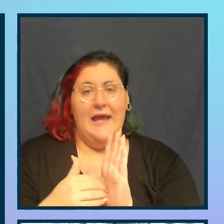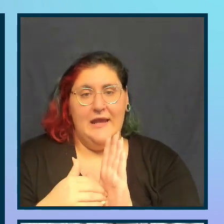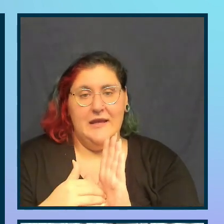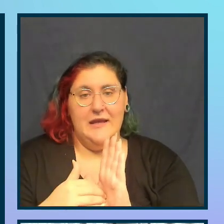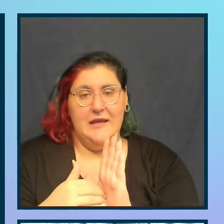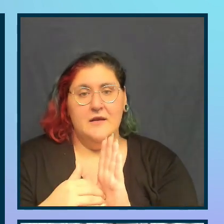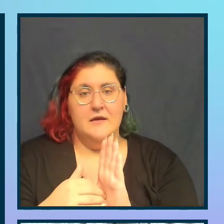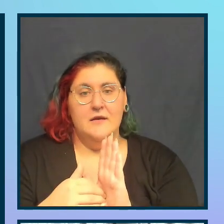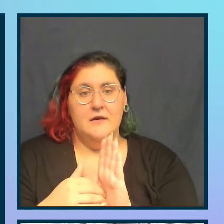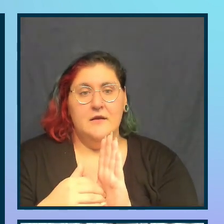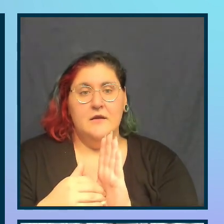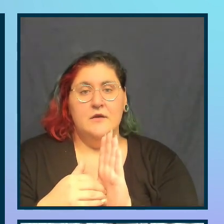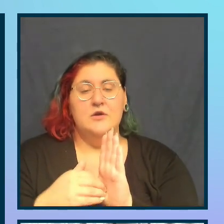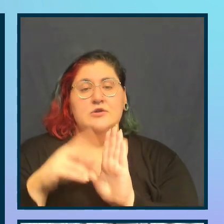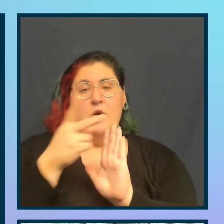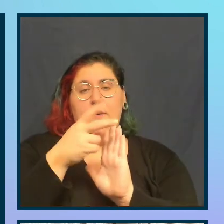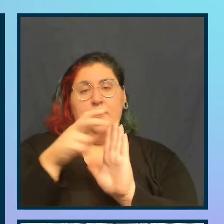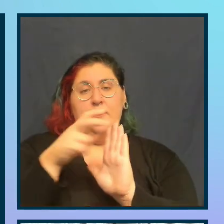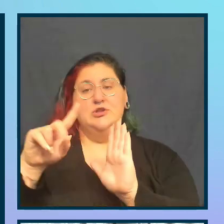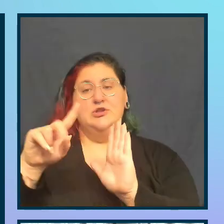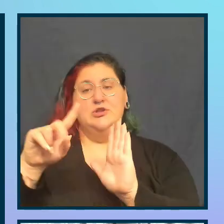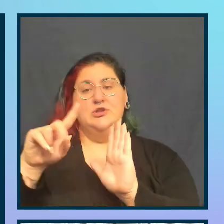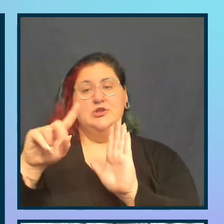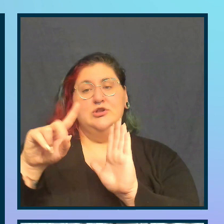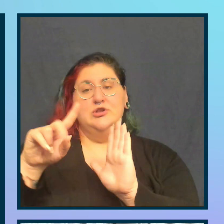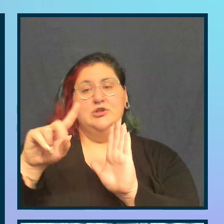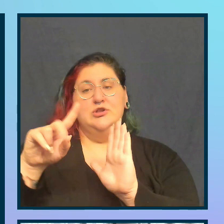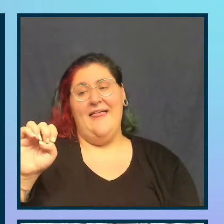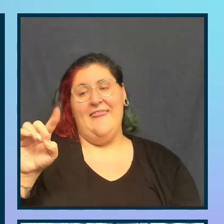element in group 3 that I had worked through before.